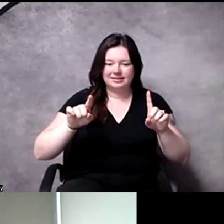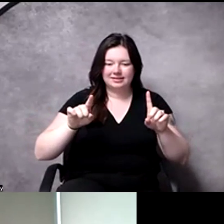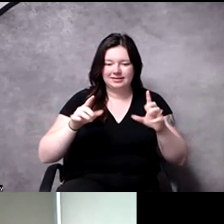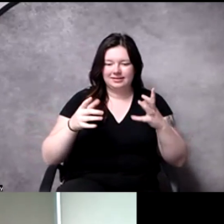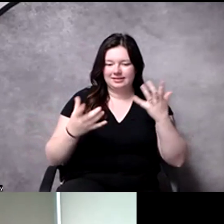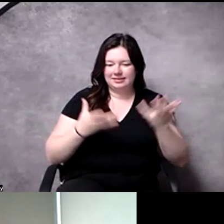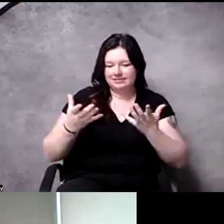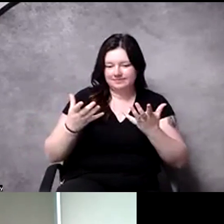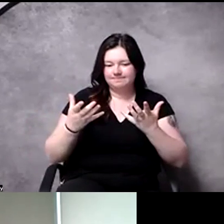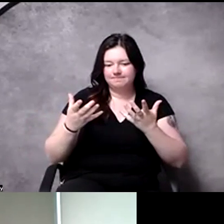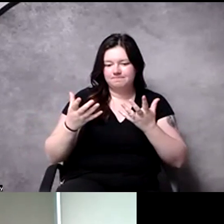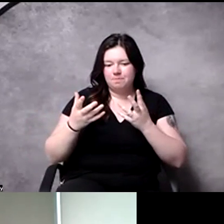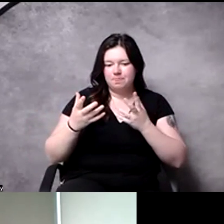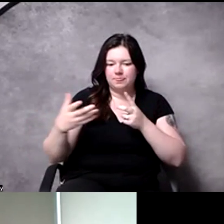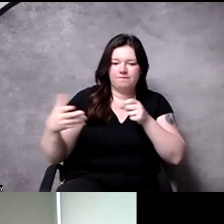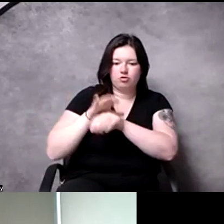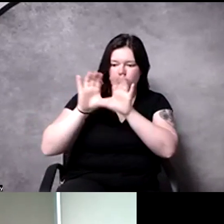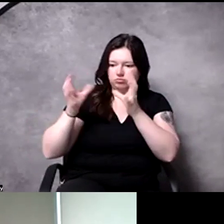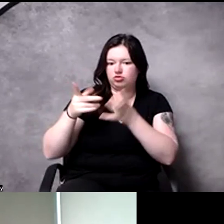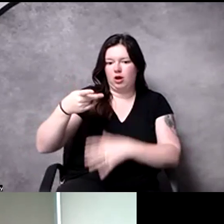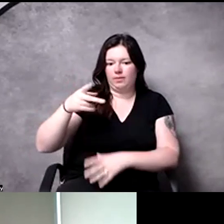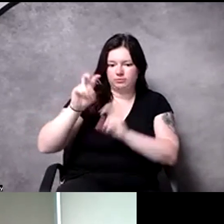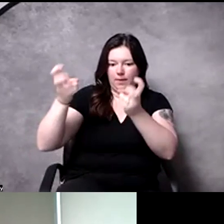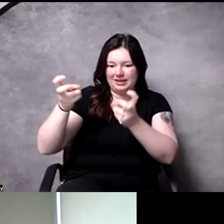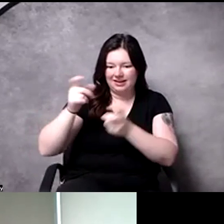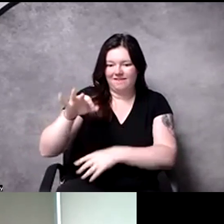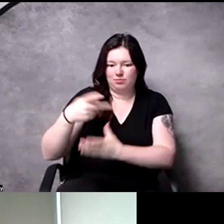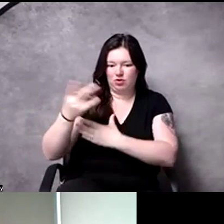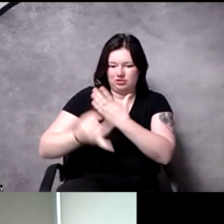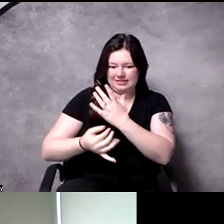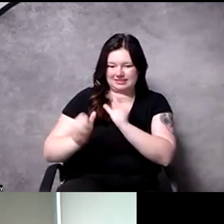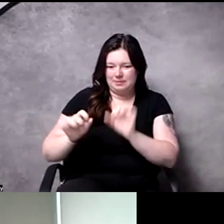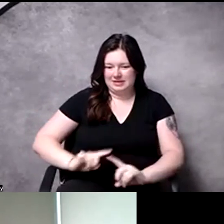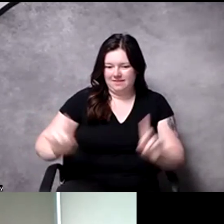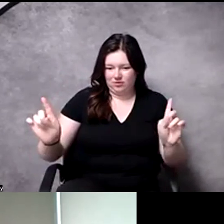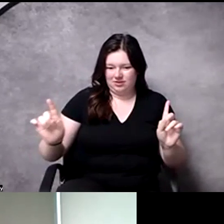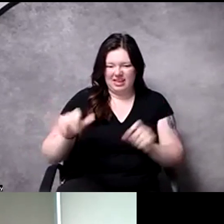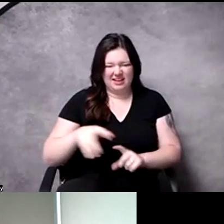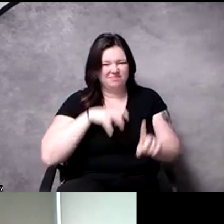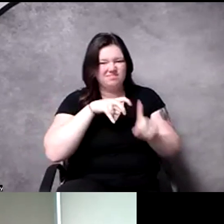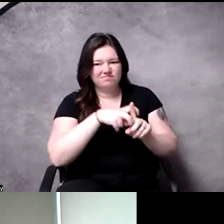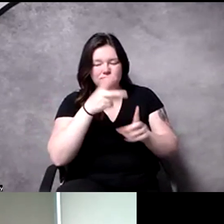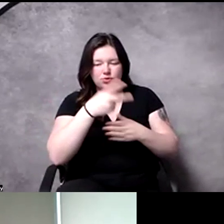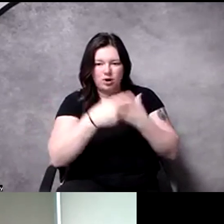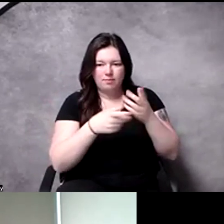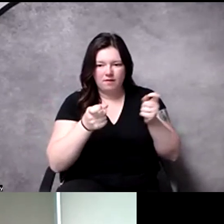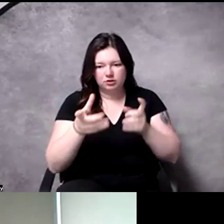different. And that's a conversation with the program officer. Brett, do you agree? I would agree.